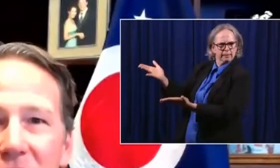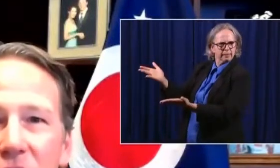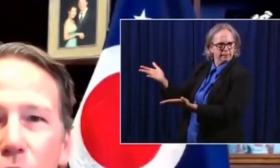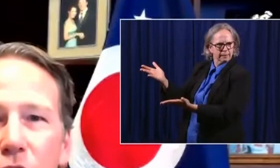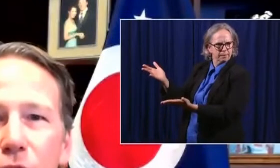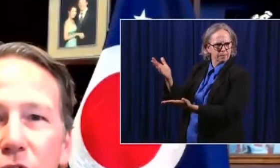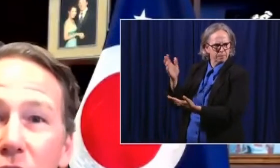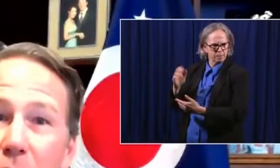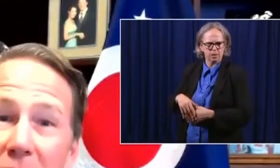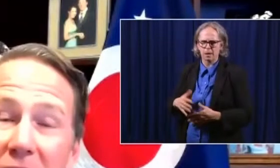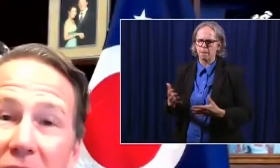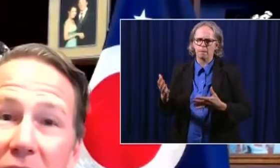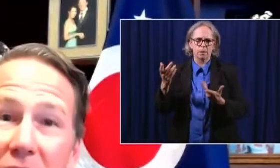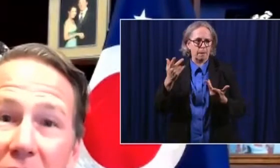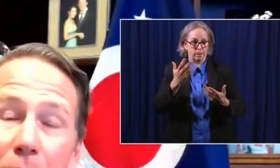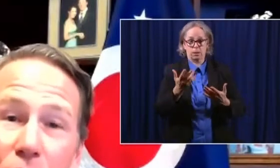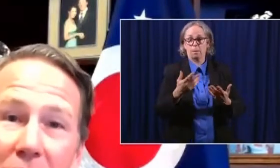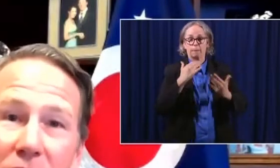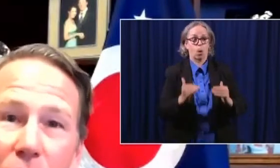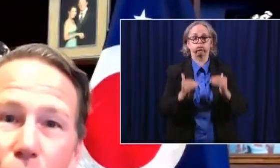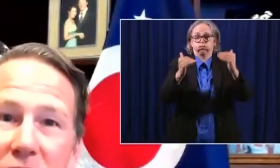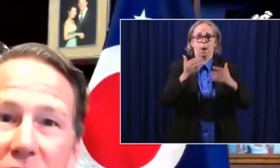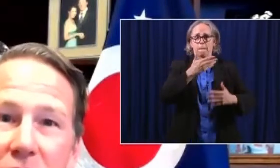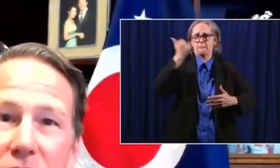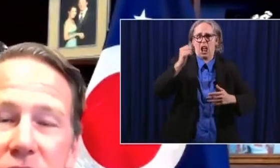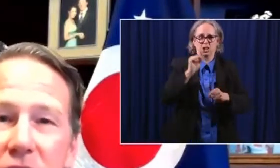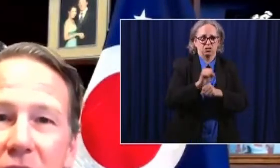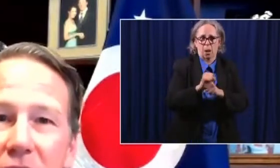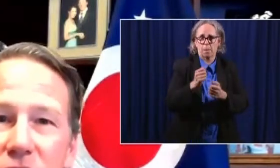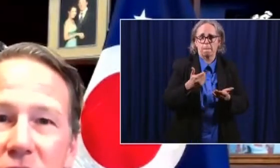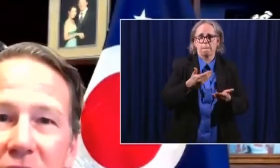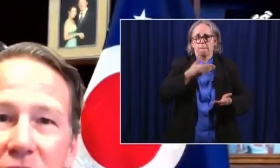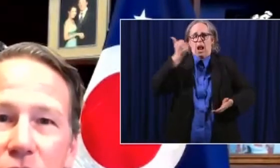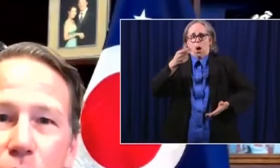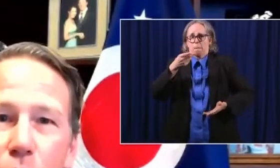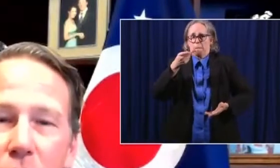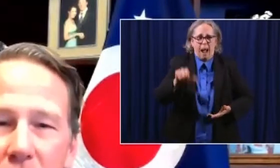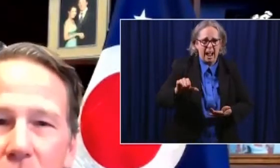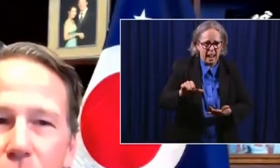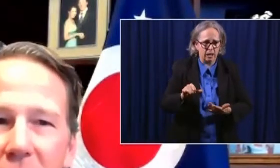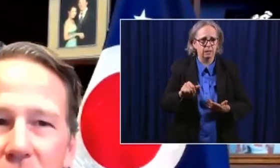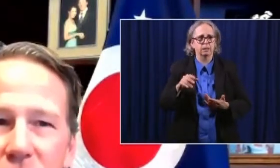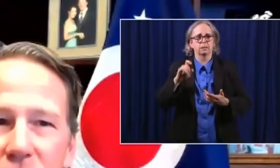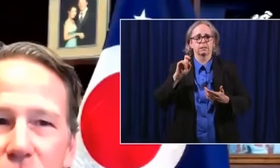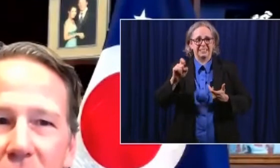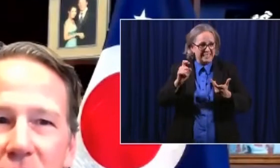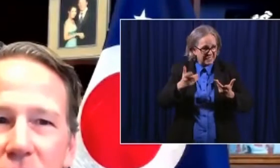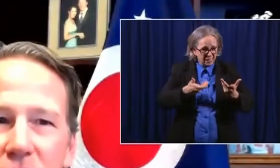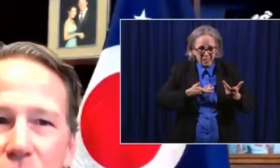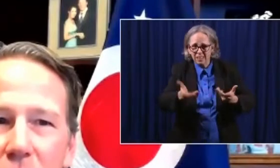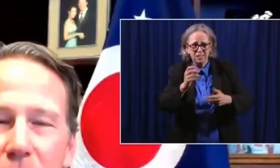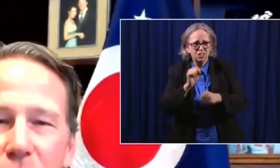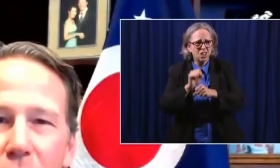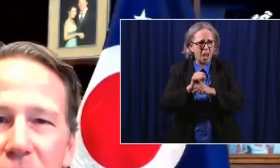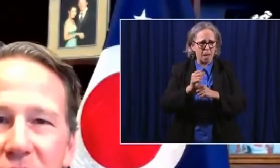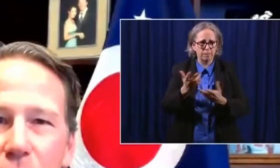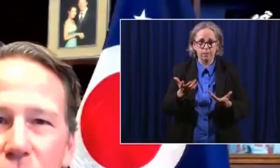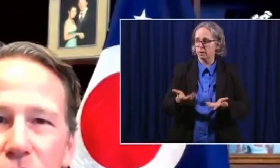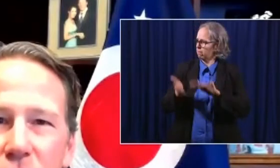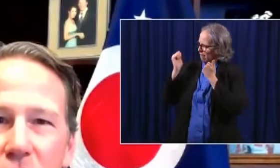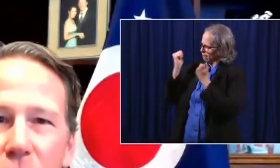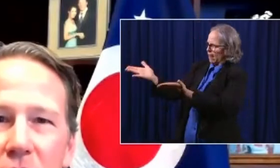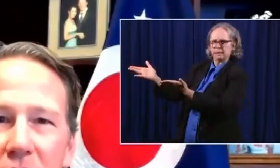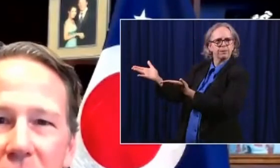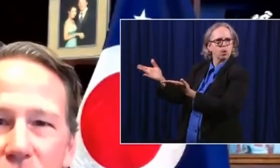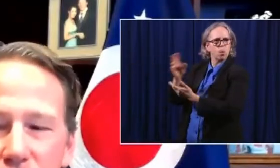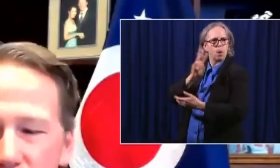get back into the workforce or maybe upgrade their work skills so that they can earn more. Right here is the website where you